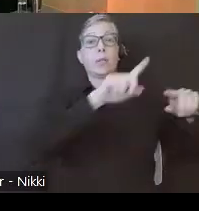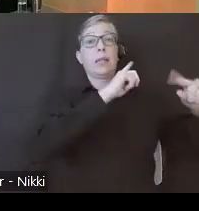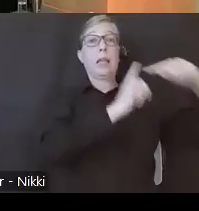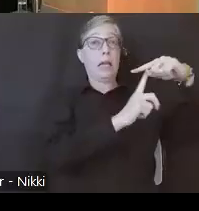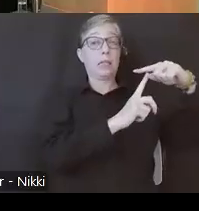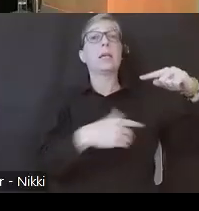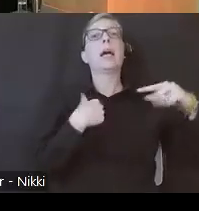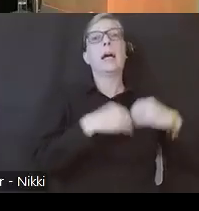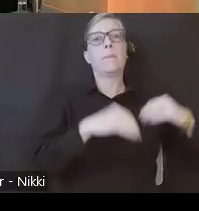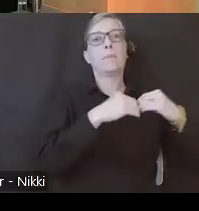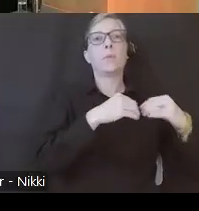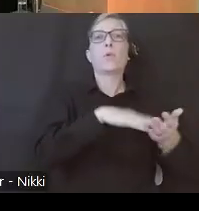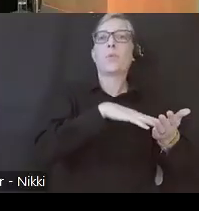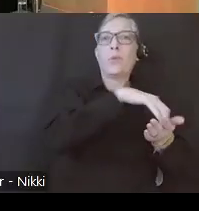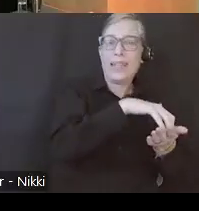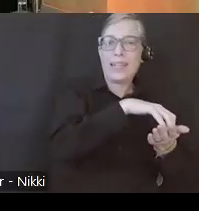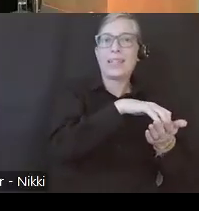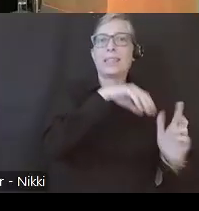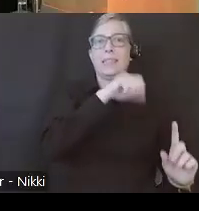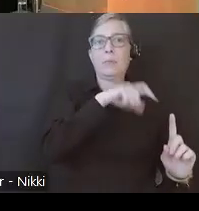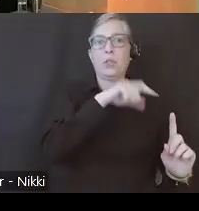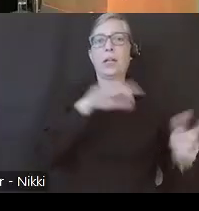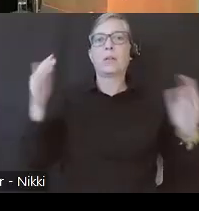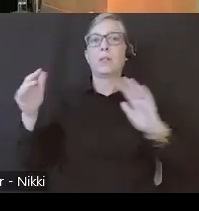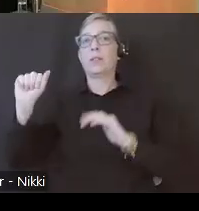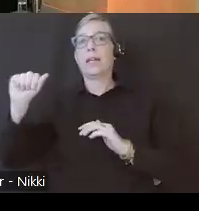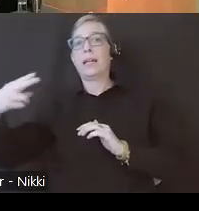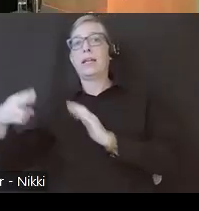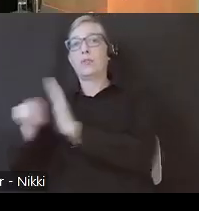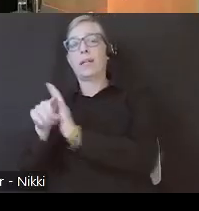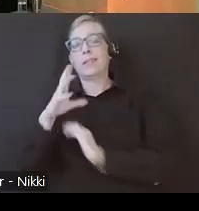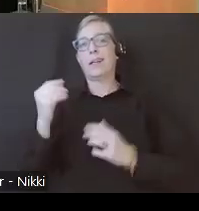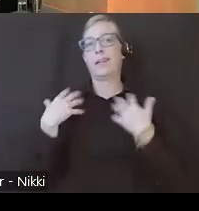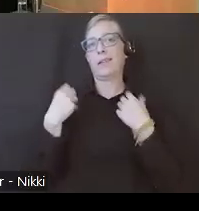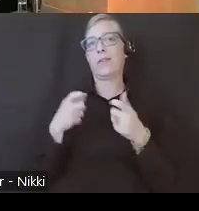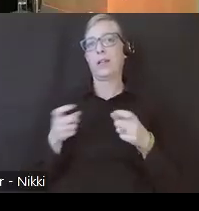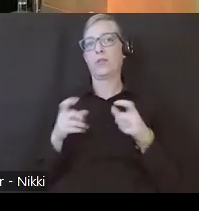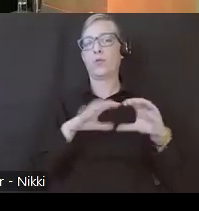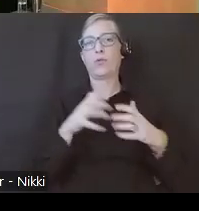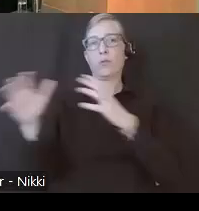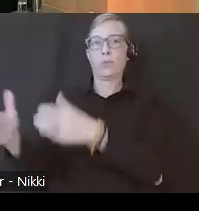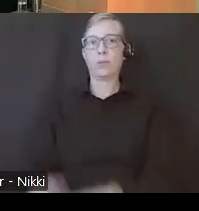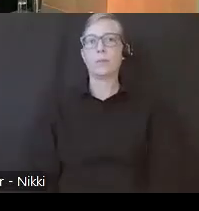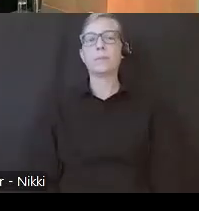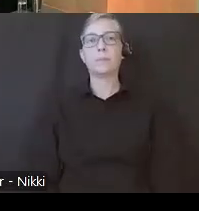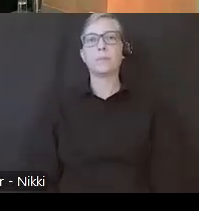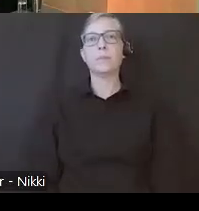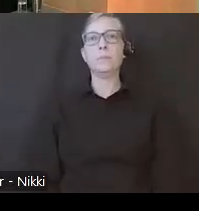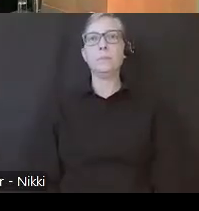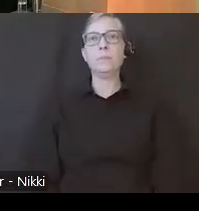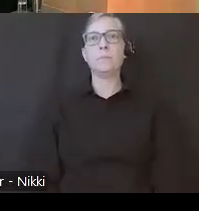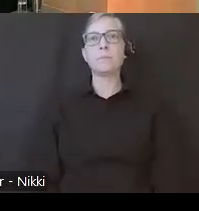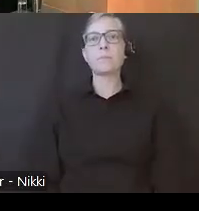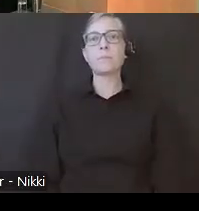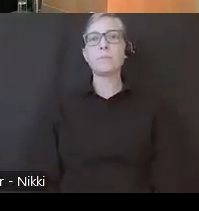speech stimuli compared to both the AH- and healthy control groups. And the effect sizes of